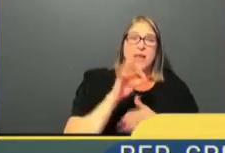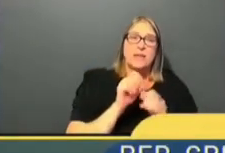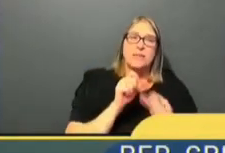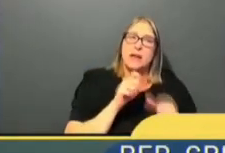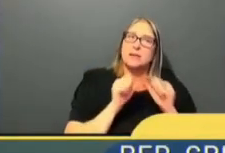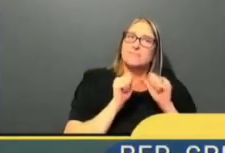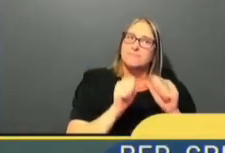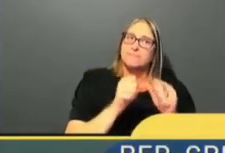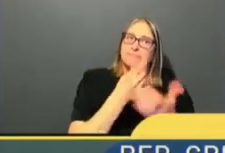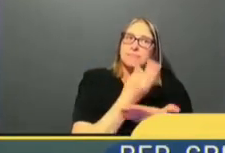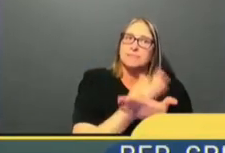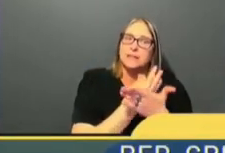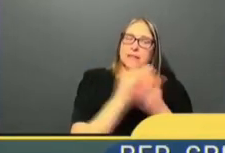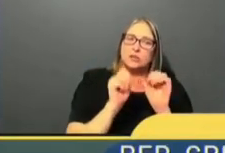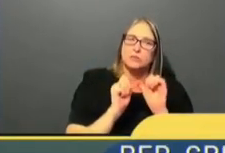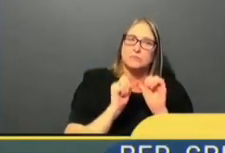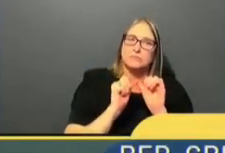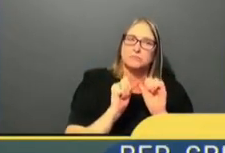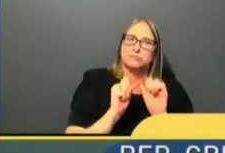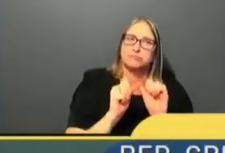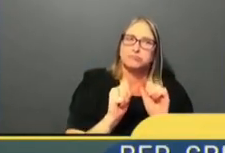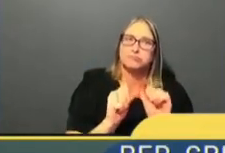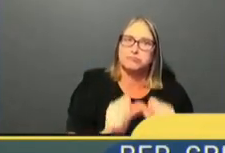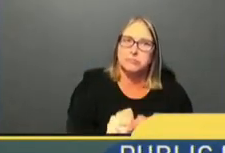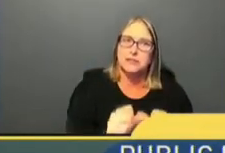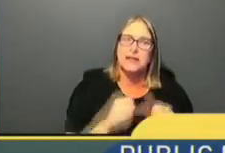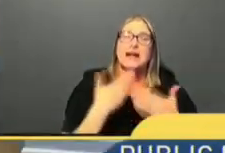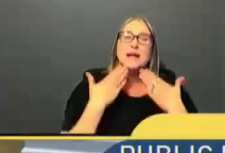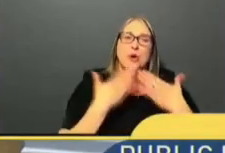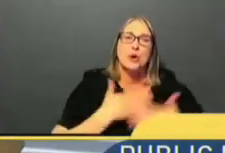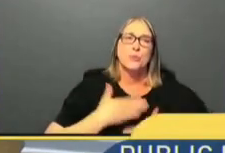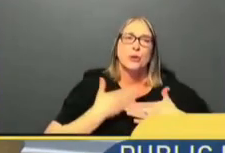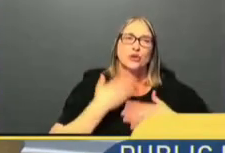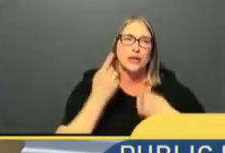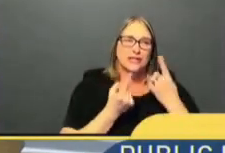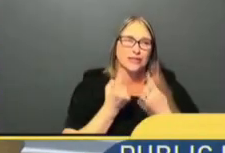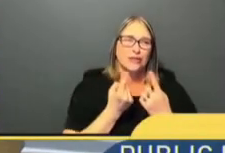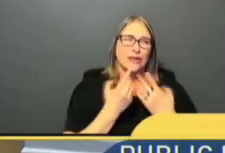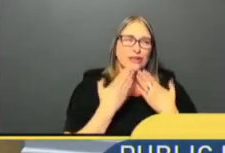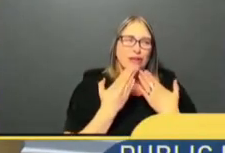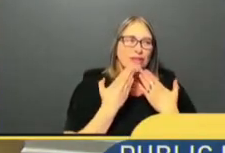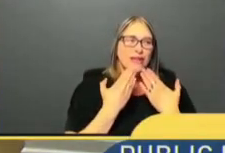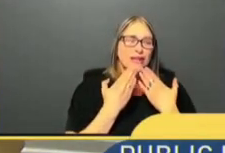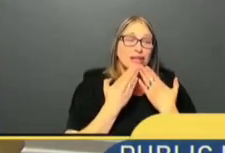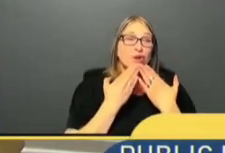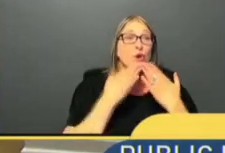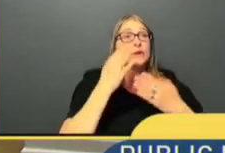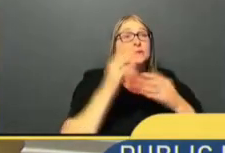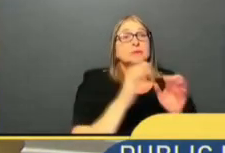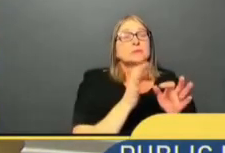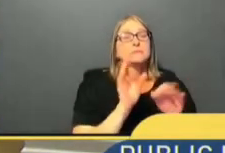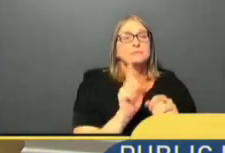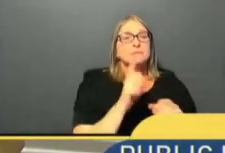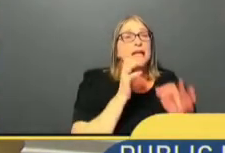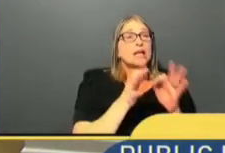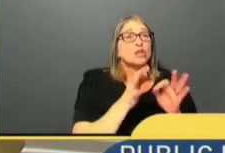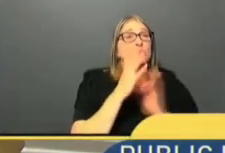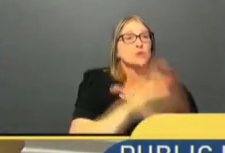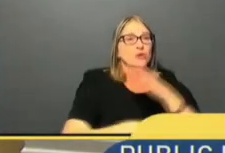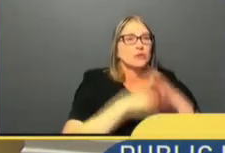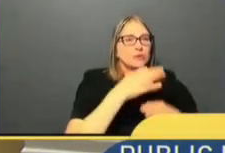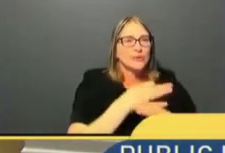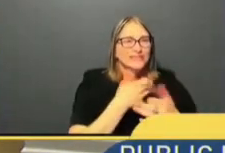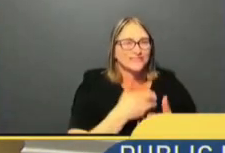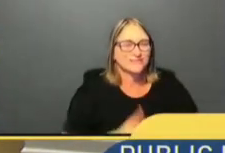with that, I really appreciate your consideration. Thank you. Okay, thank you very much. Are there any questions by members of the